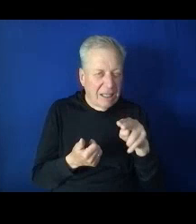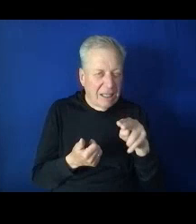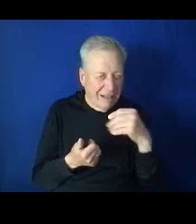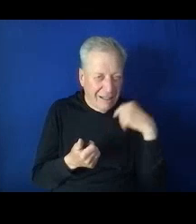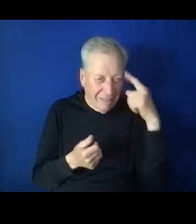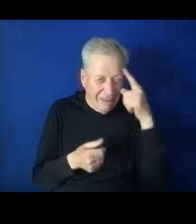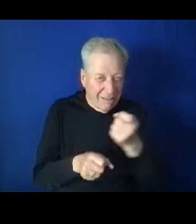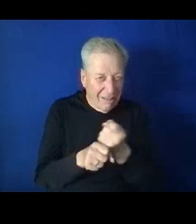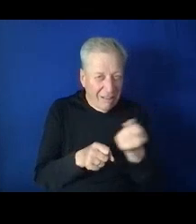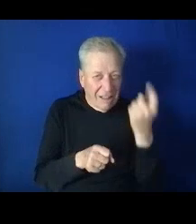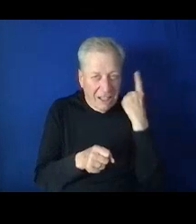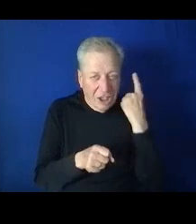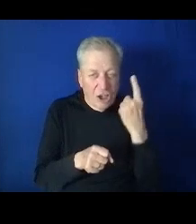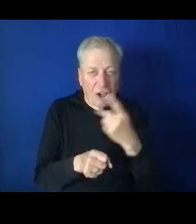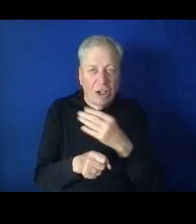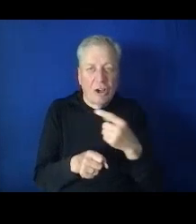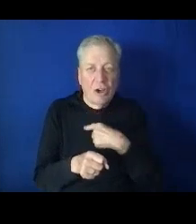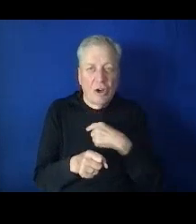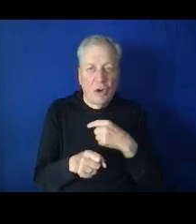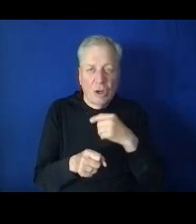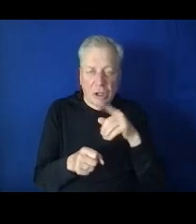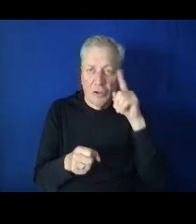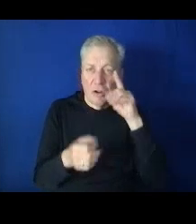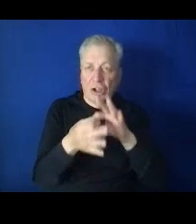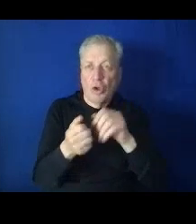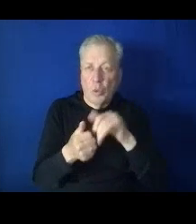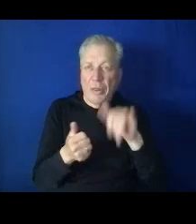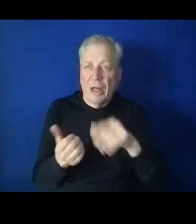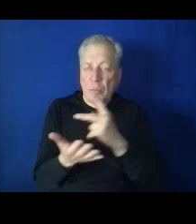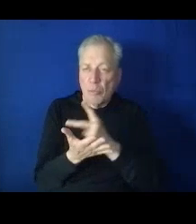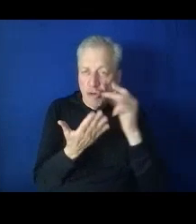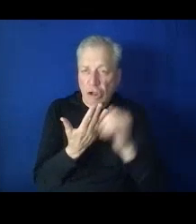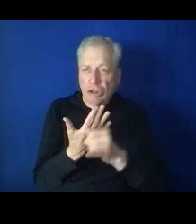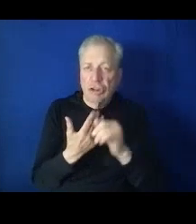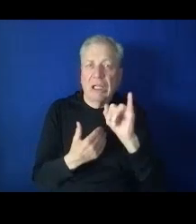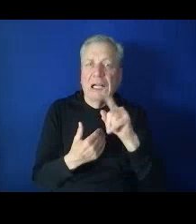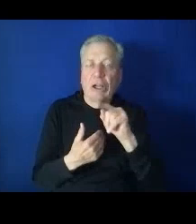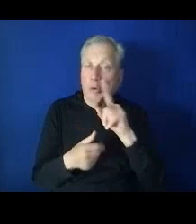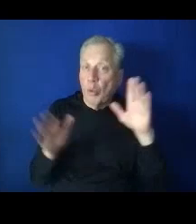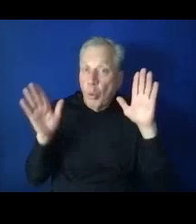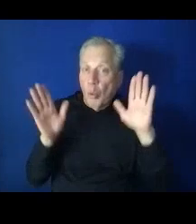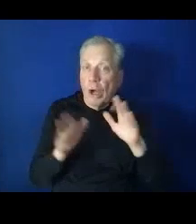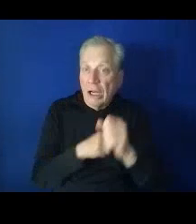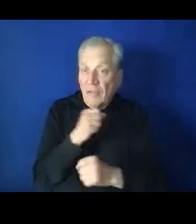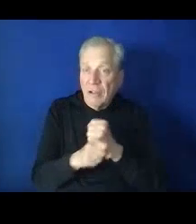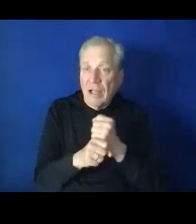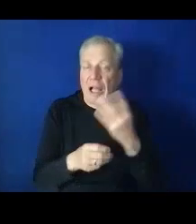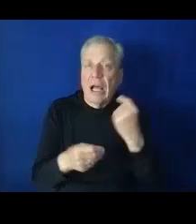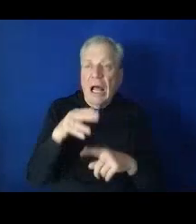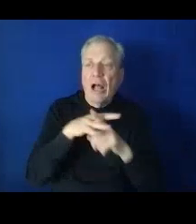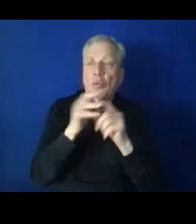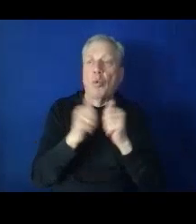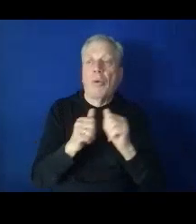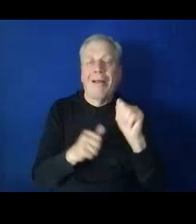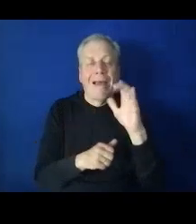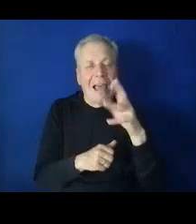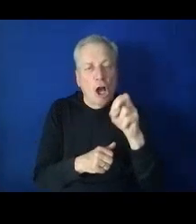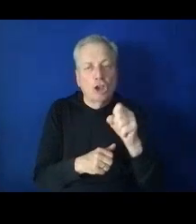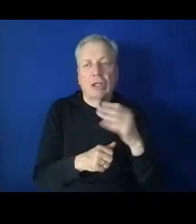were mapping for a project and it was this wonderful year and we ended up finding acres and acres of this